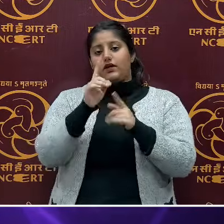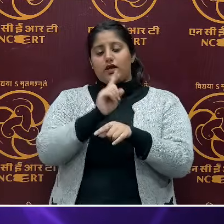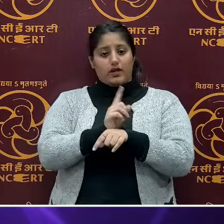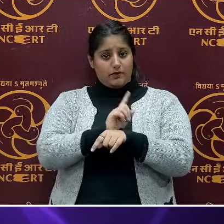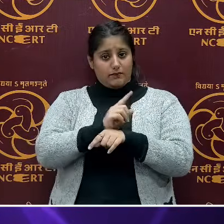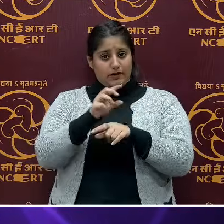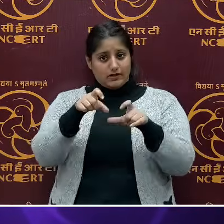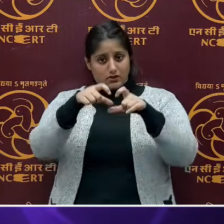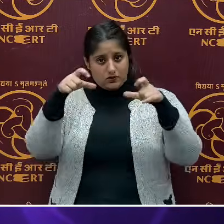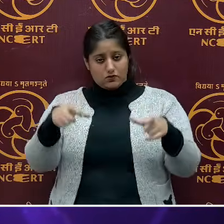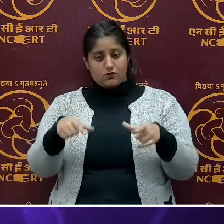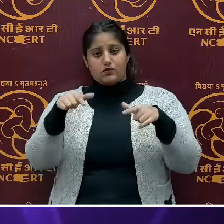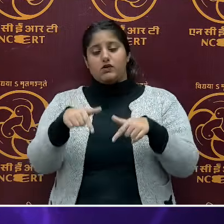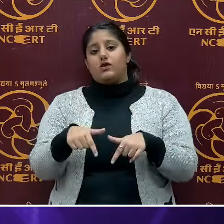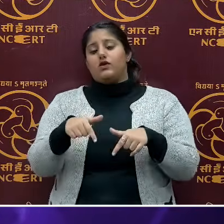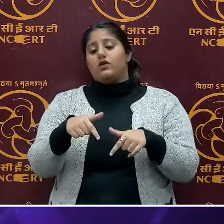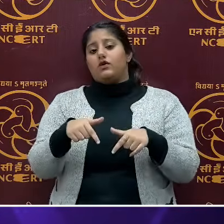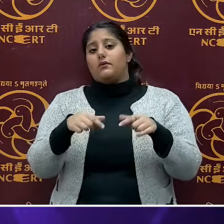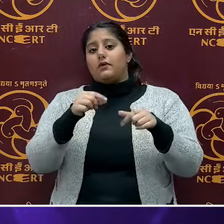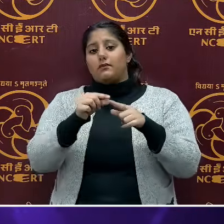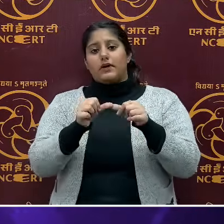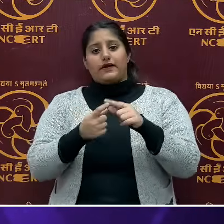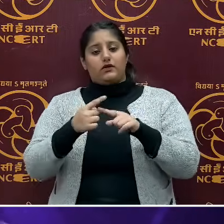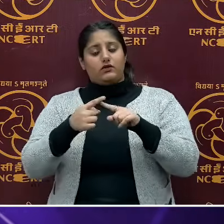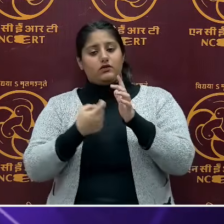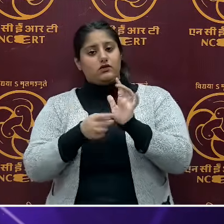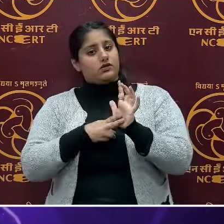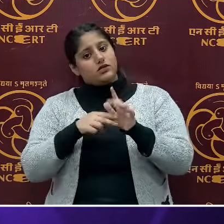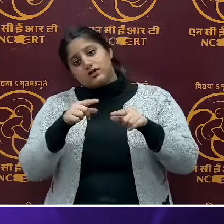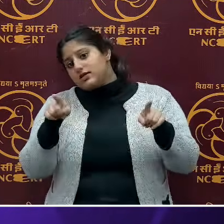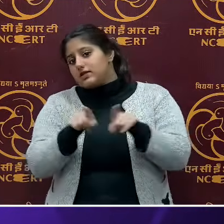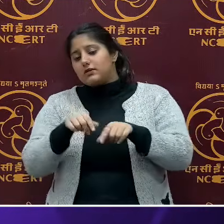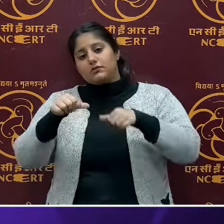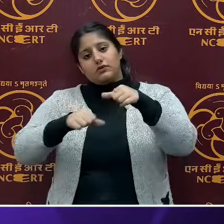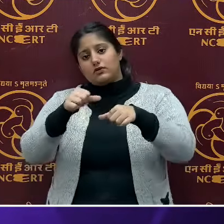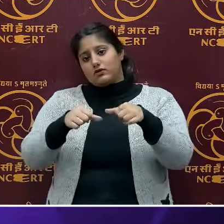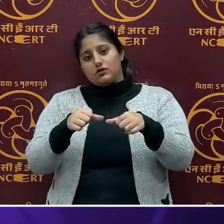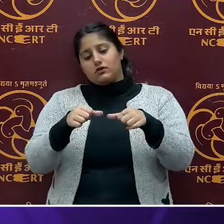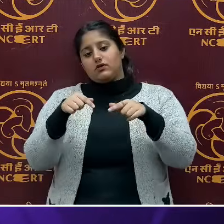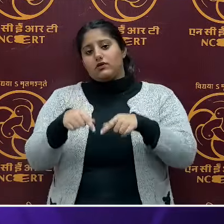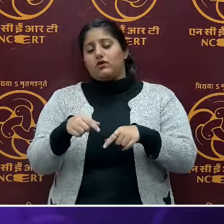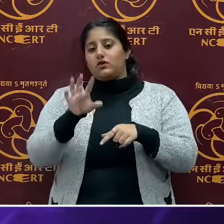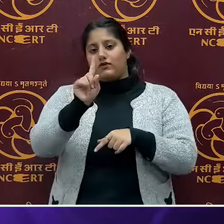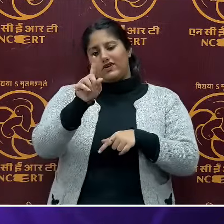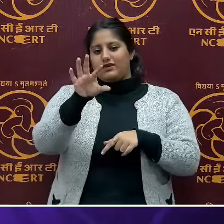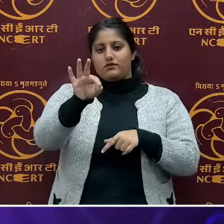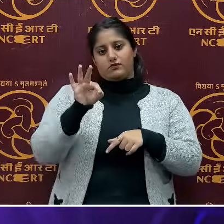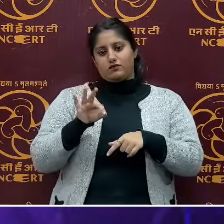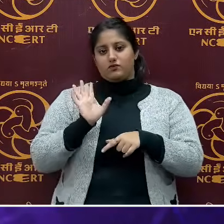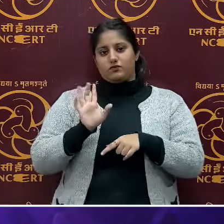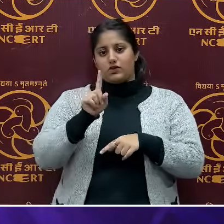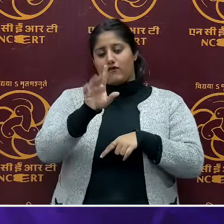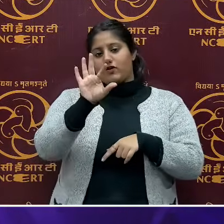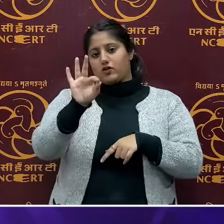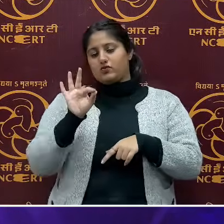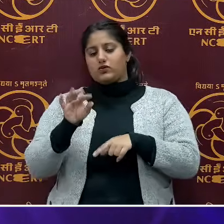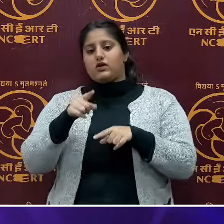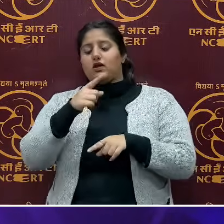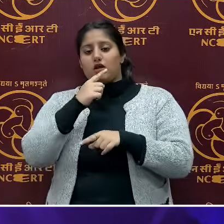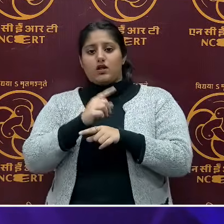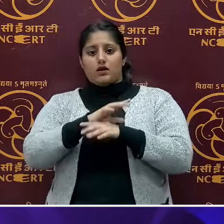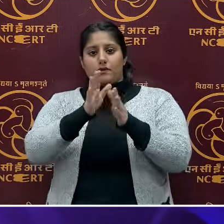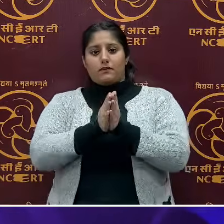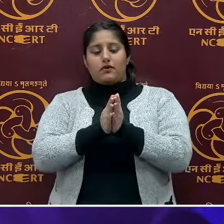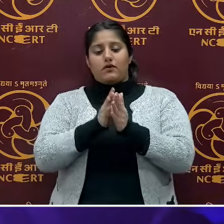Okay. Since the pattern is going to repeat only, Yes. repeated pattern is, so we can just take only one. So number of grey bricks in